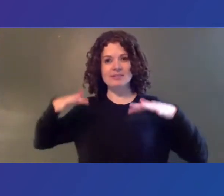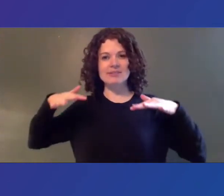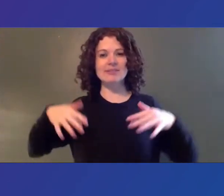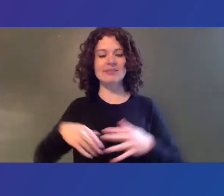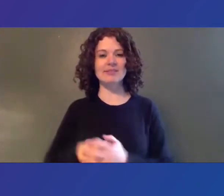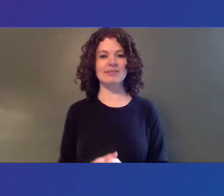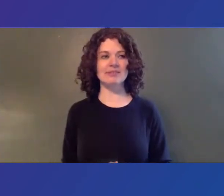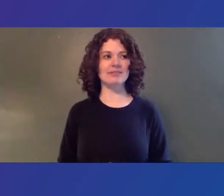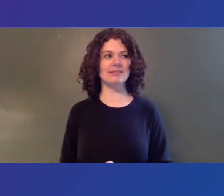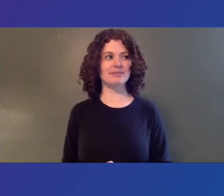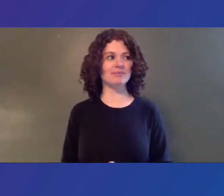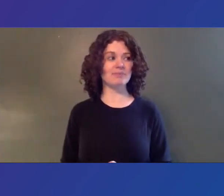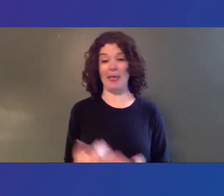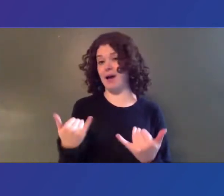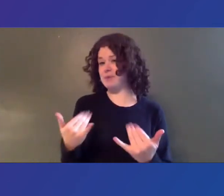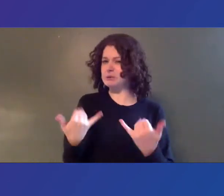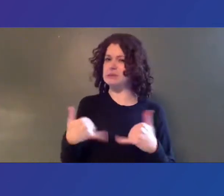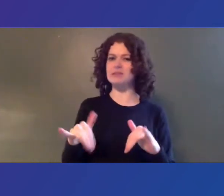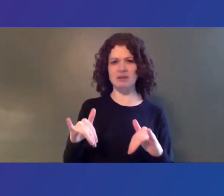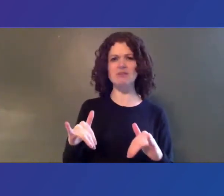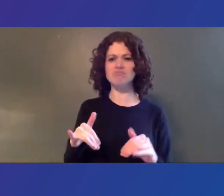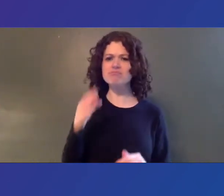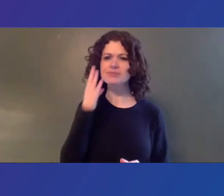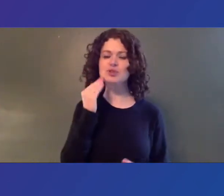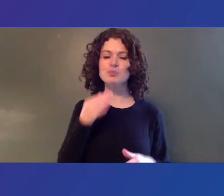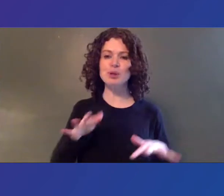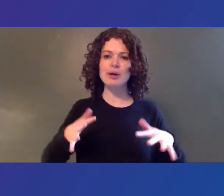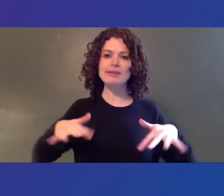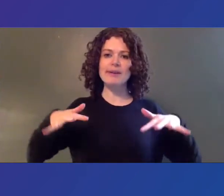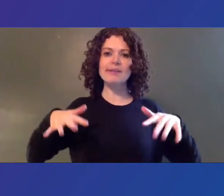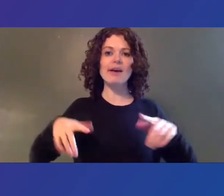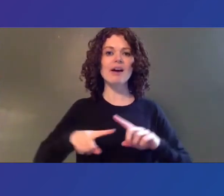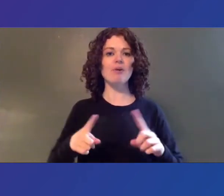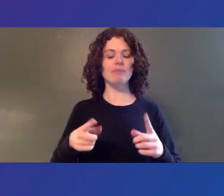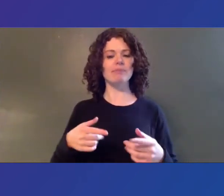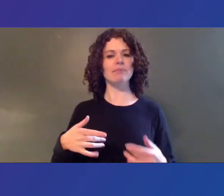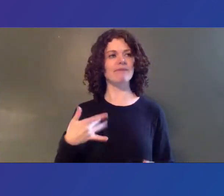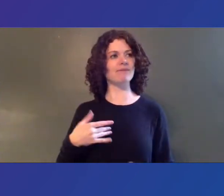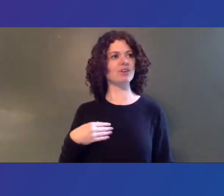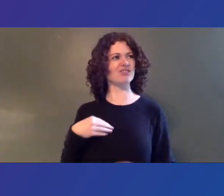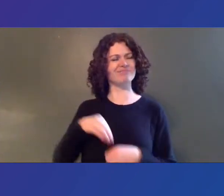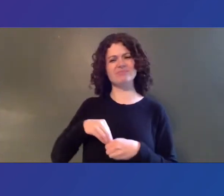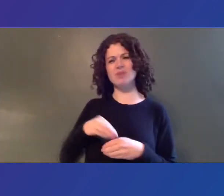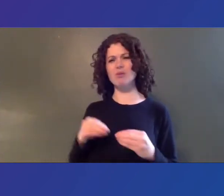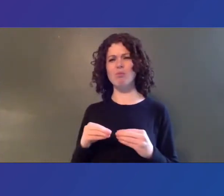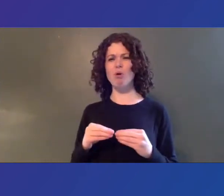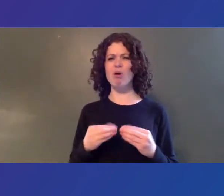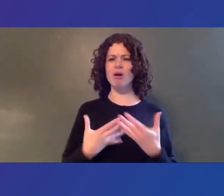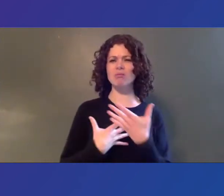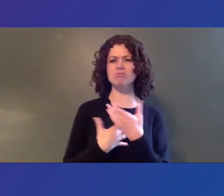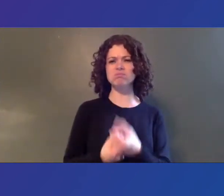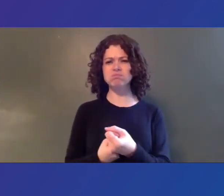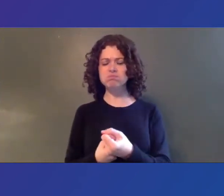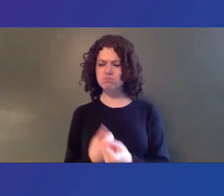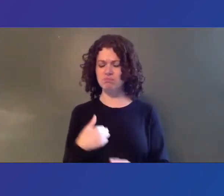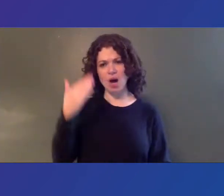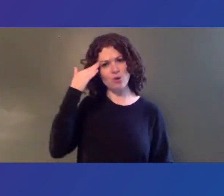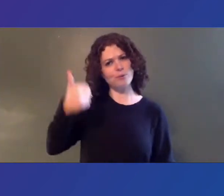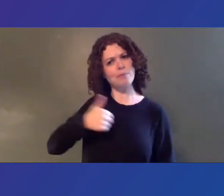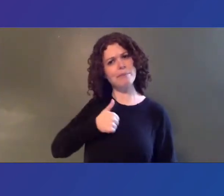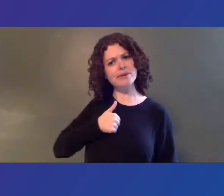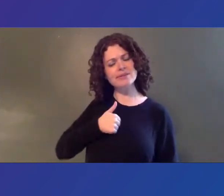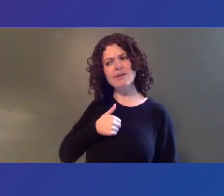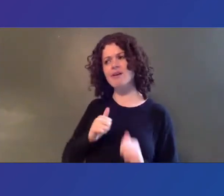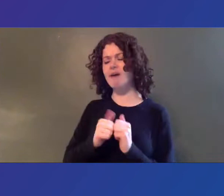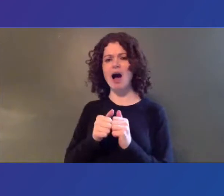me anxious now, but I find that I'm much more confident with my skill set and trust that I know what to do and how to navigate my career